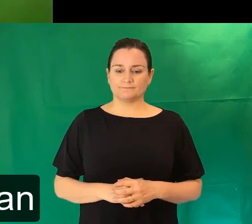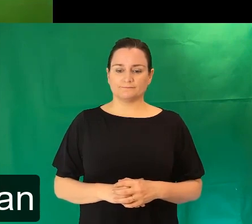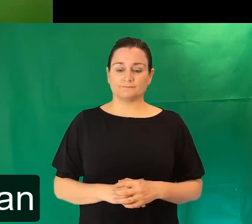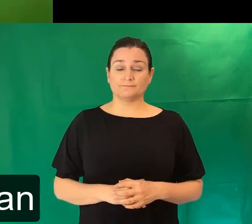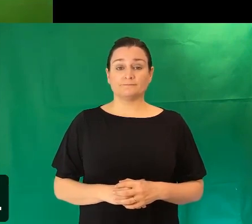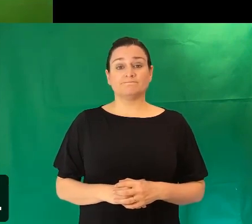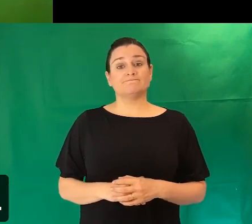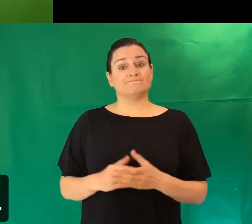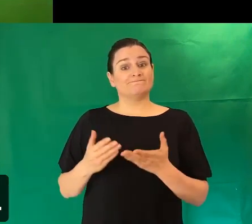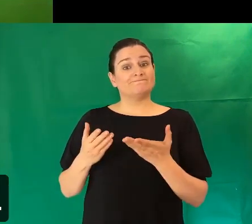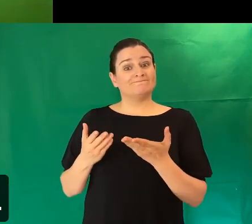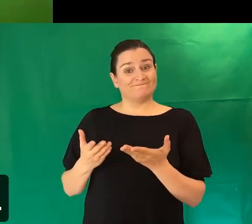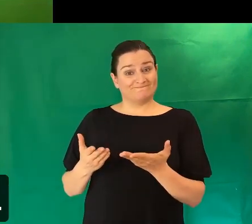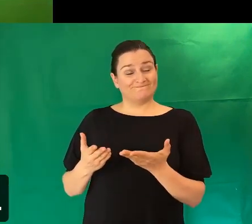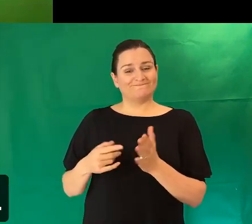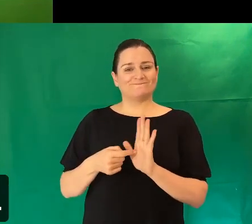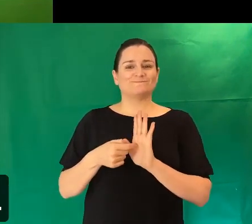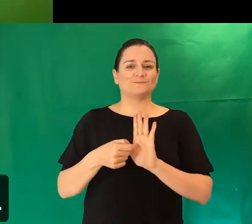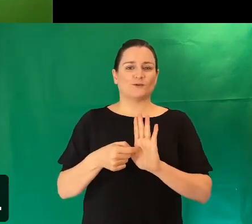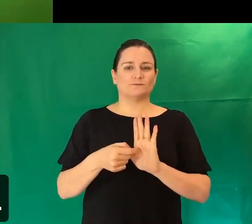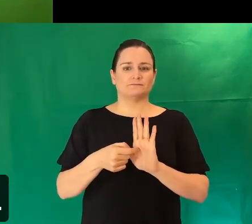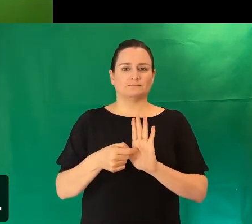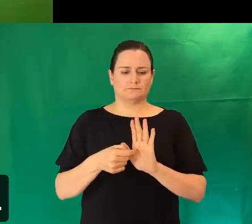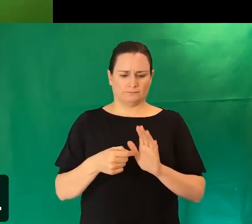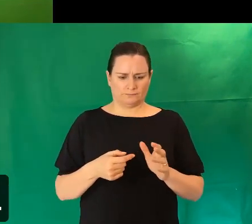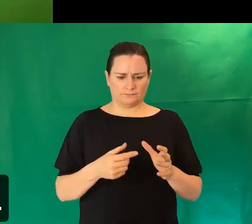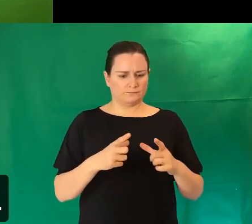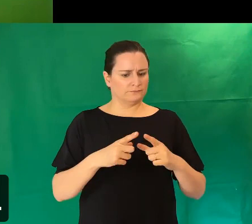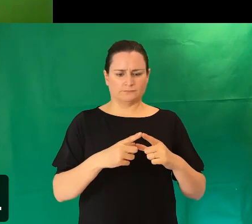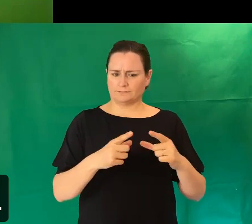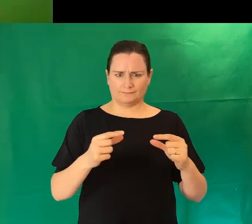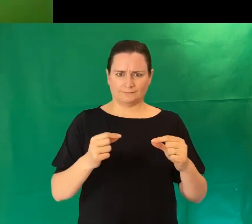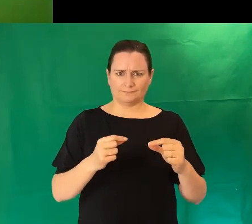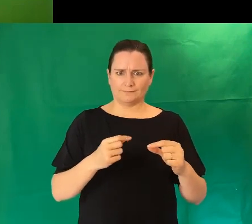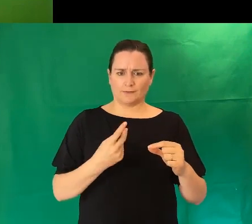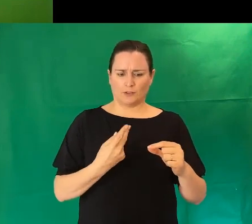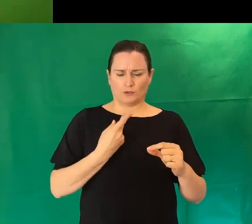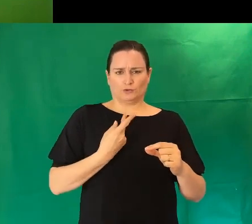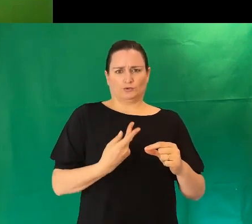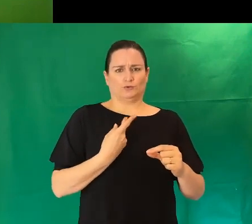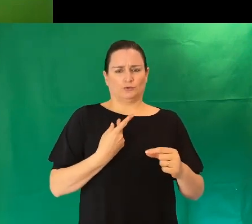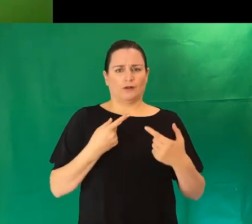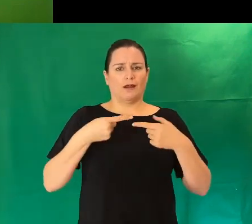Okay, so this is an example of simultaneity of structure.